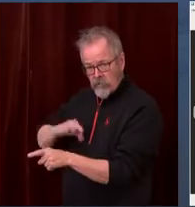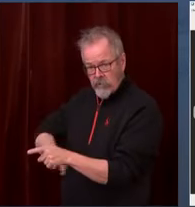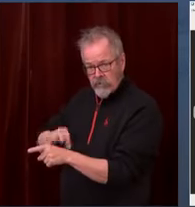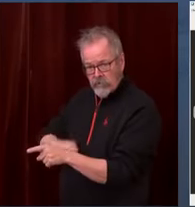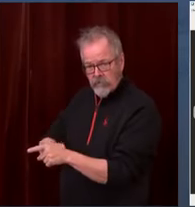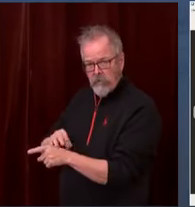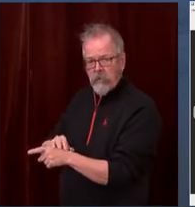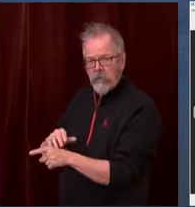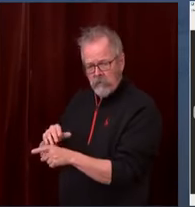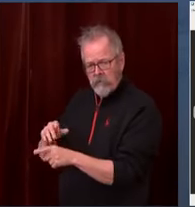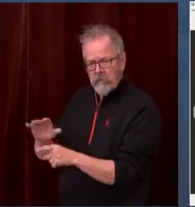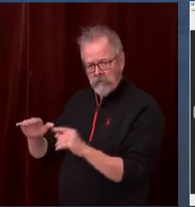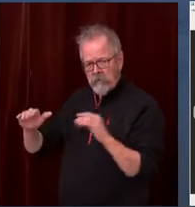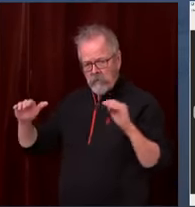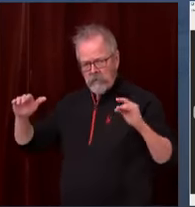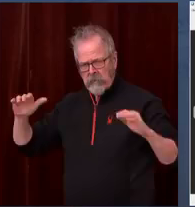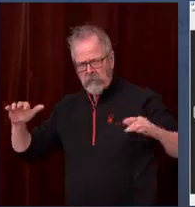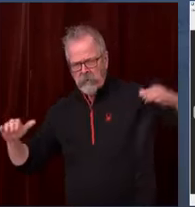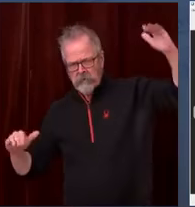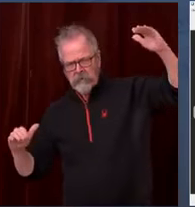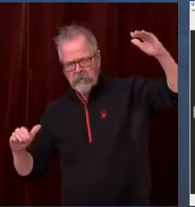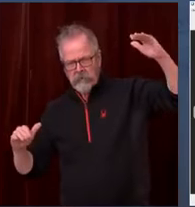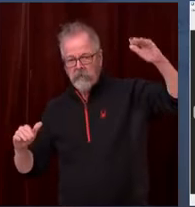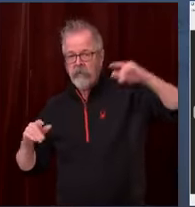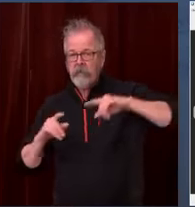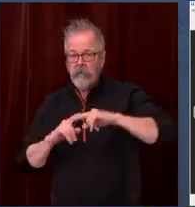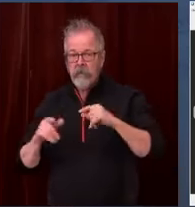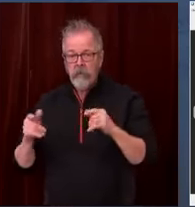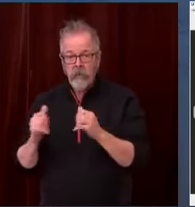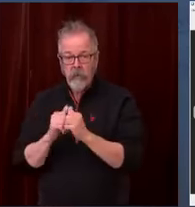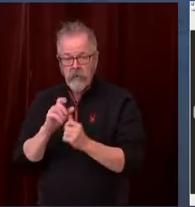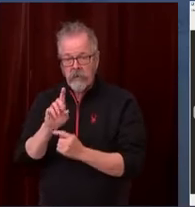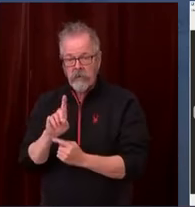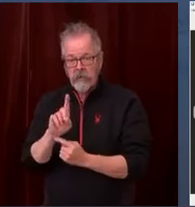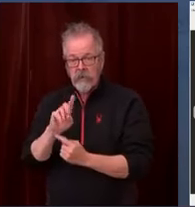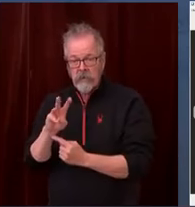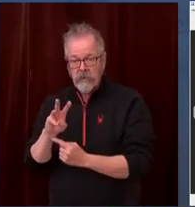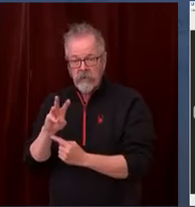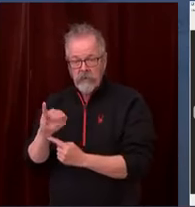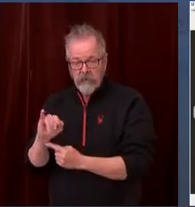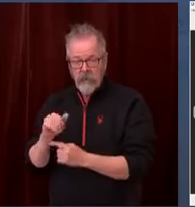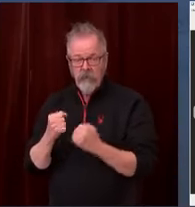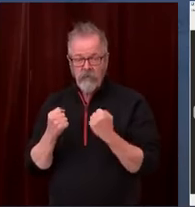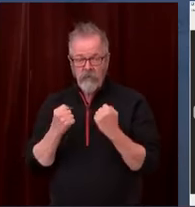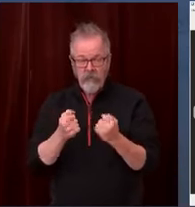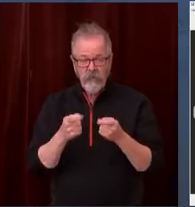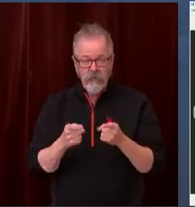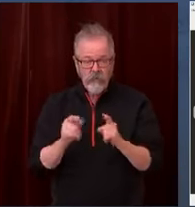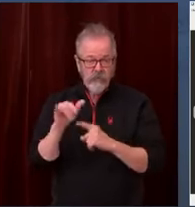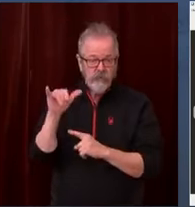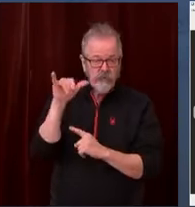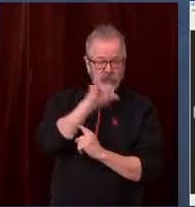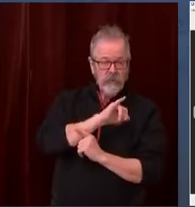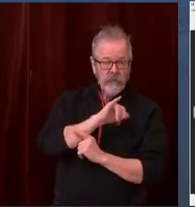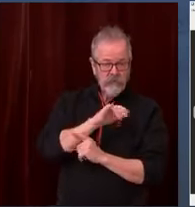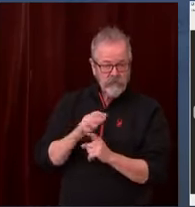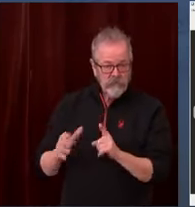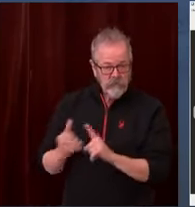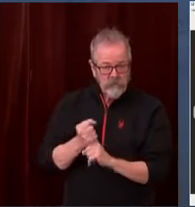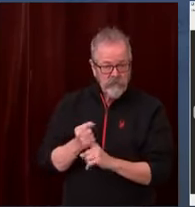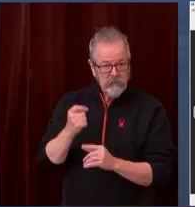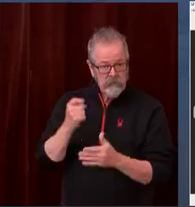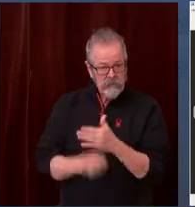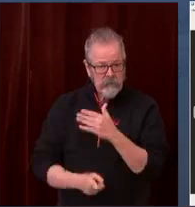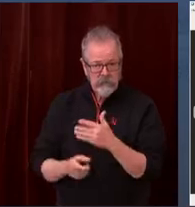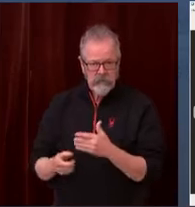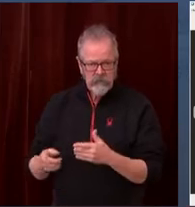for being charged with a DWI. So you'll see that if you end up with poor credit, you